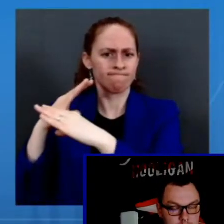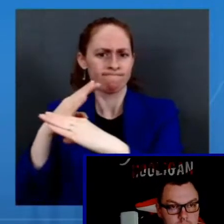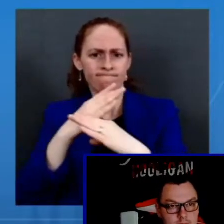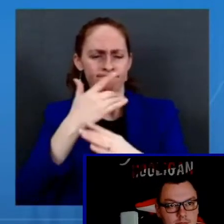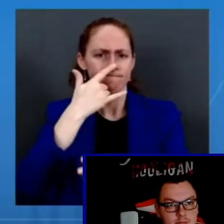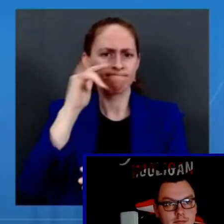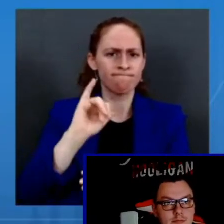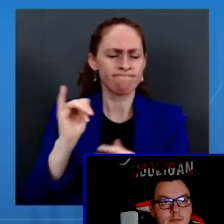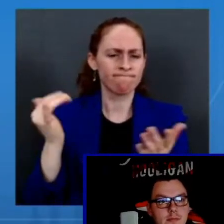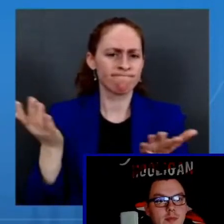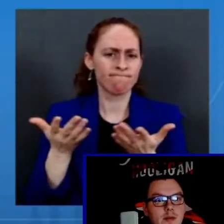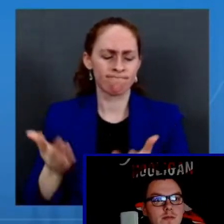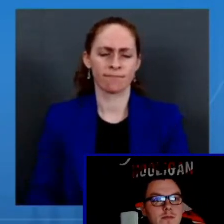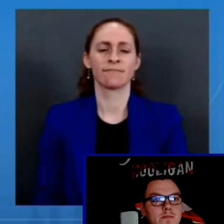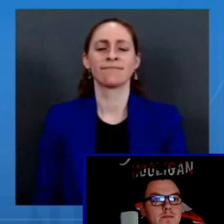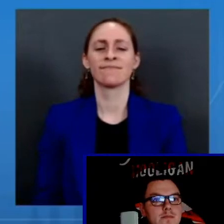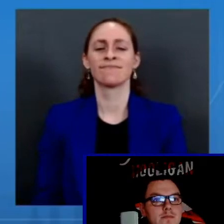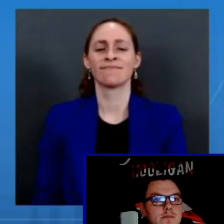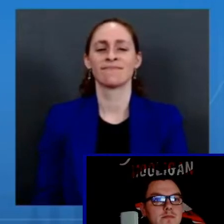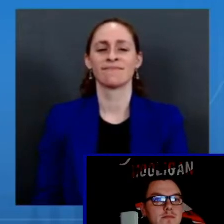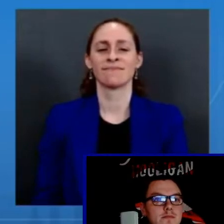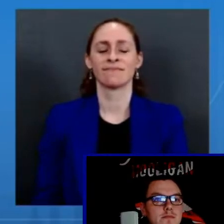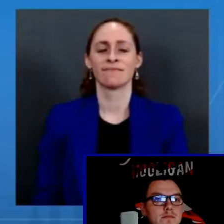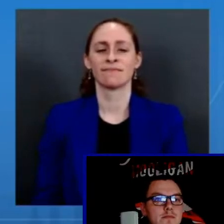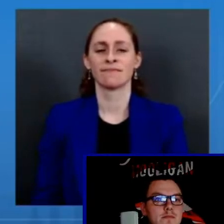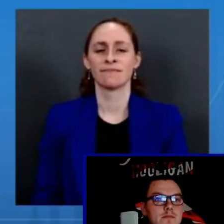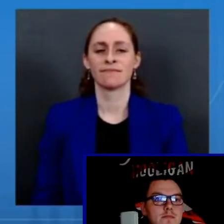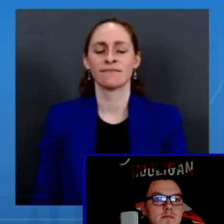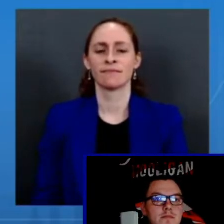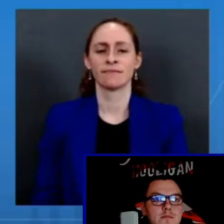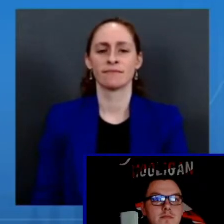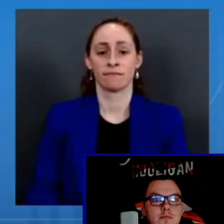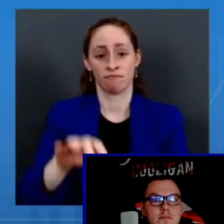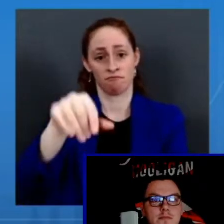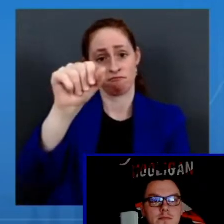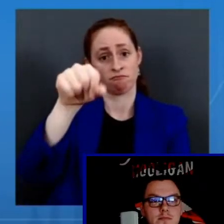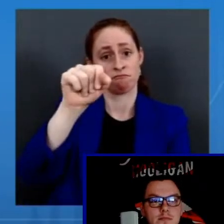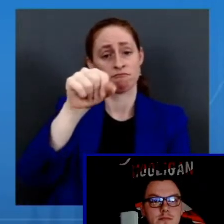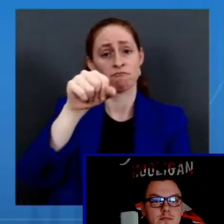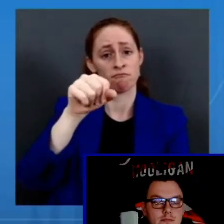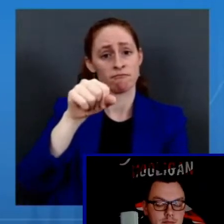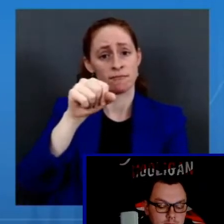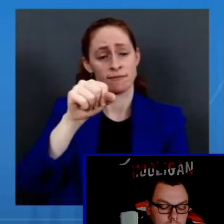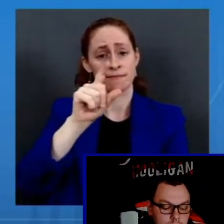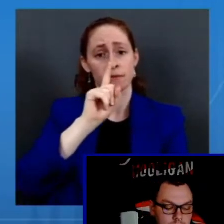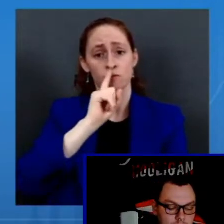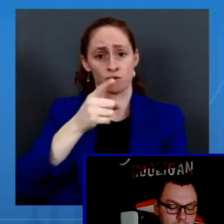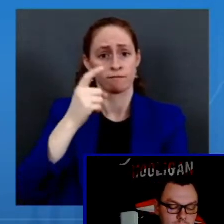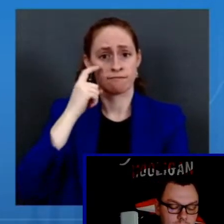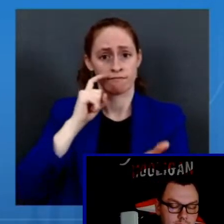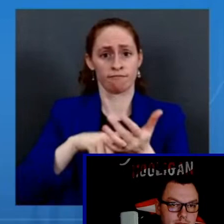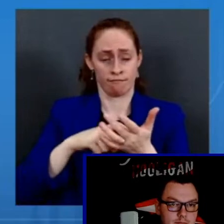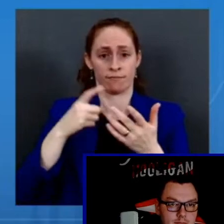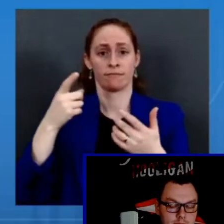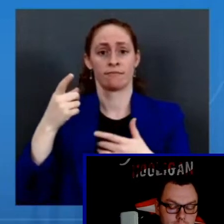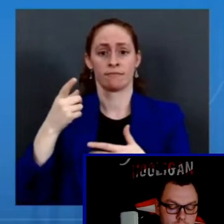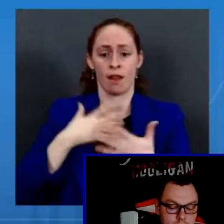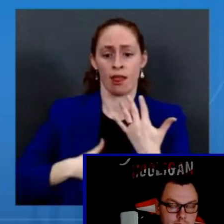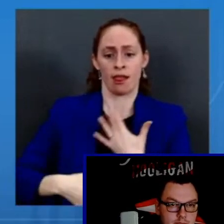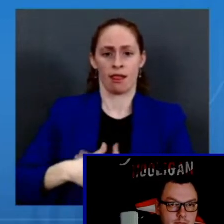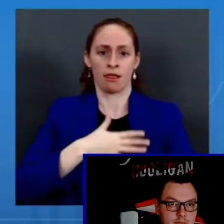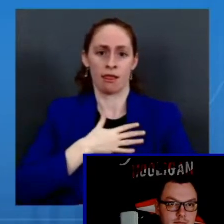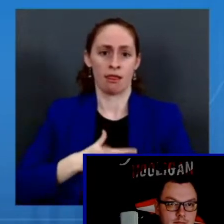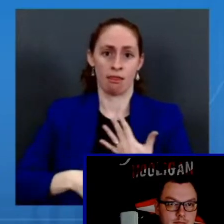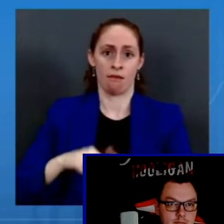Omicron when you look at the 2-dose mRNA vaccines, when you compare Omicron to earlier